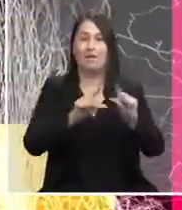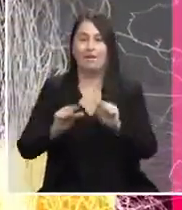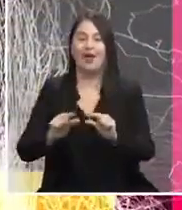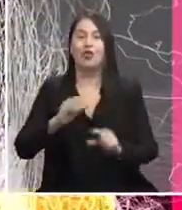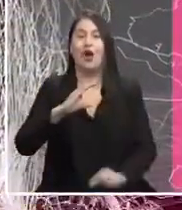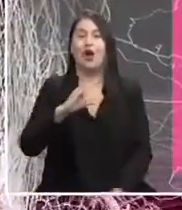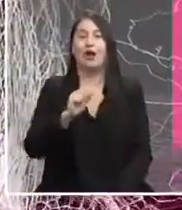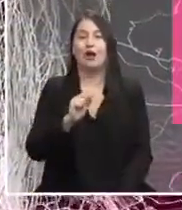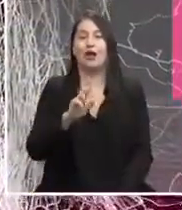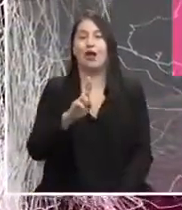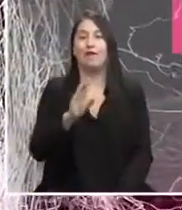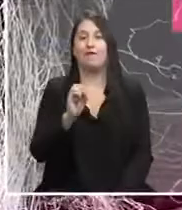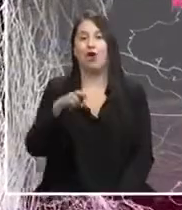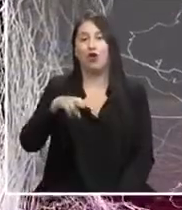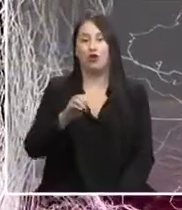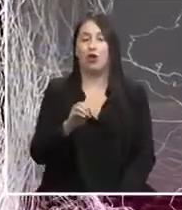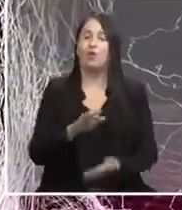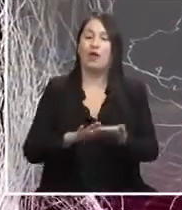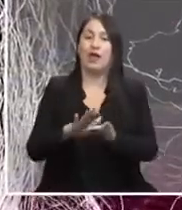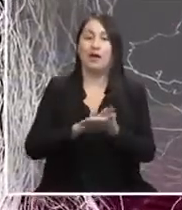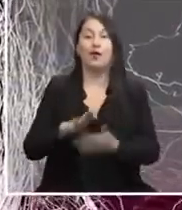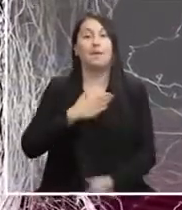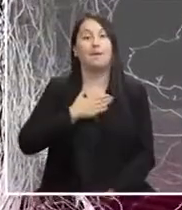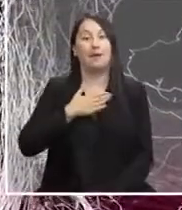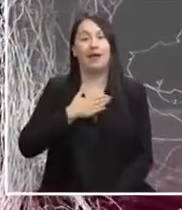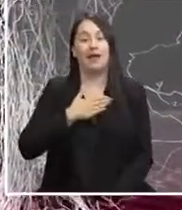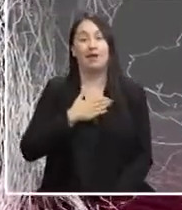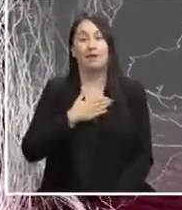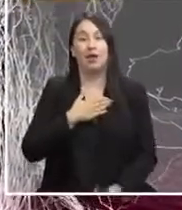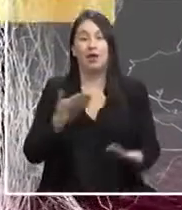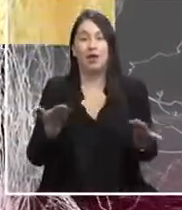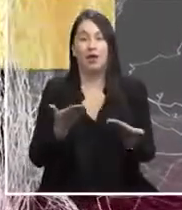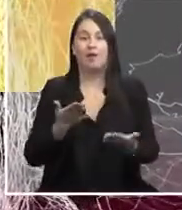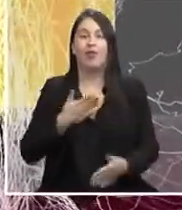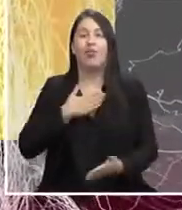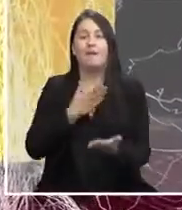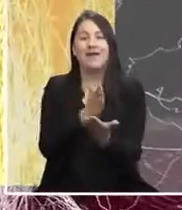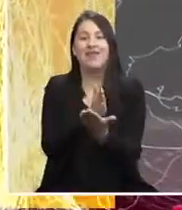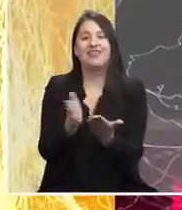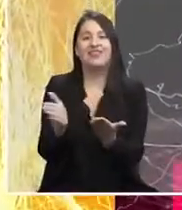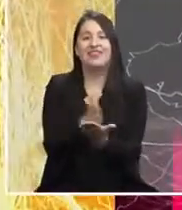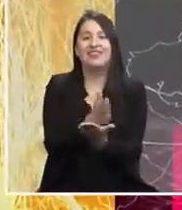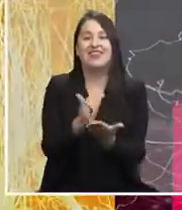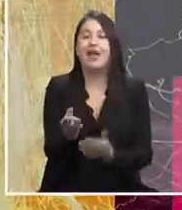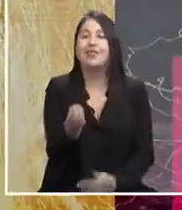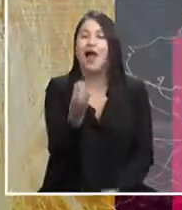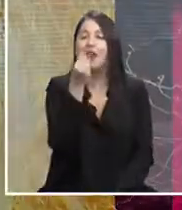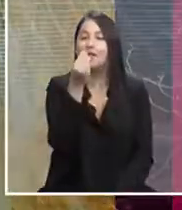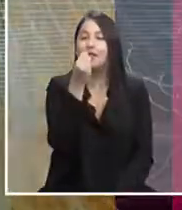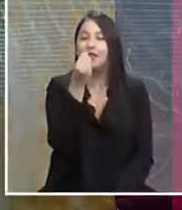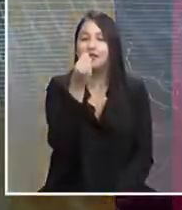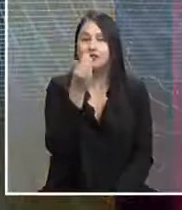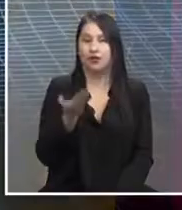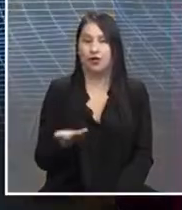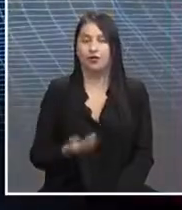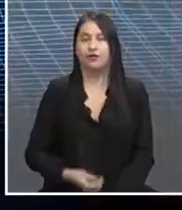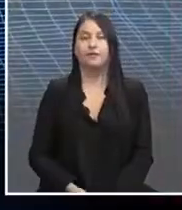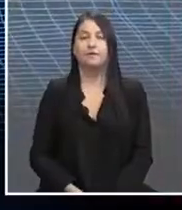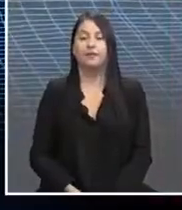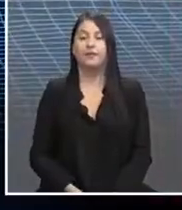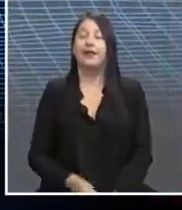reducing food waste and using energy more wisely. At the same time, we must push